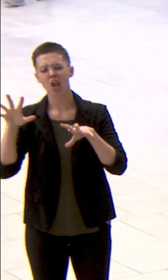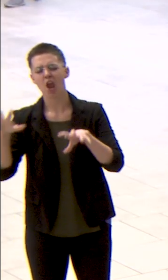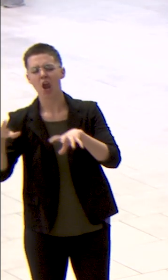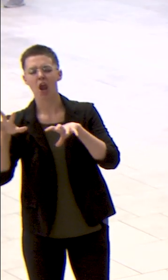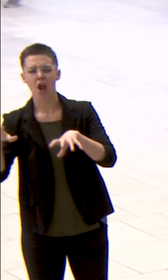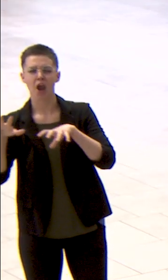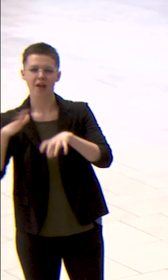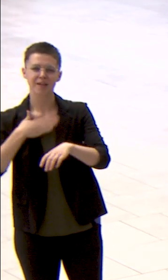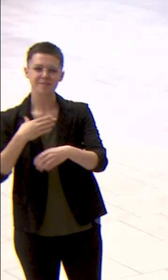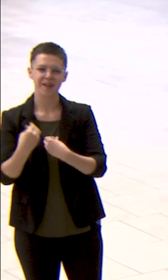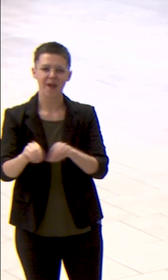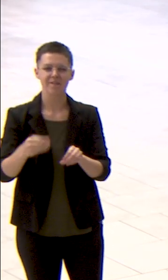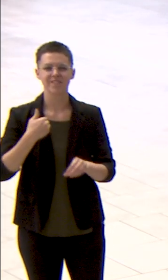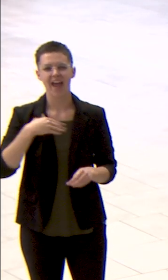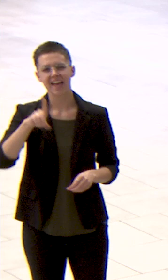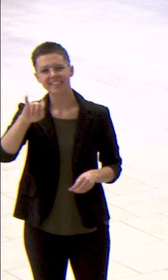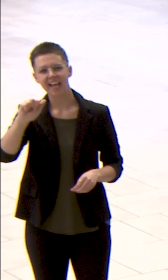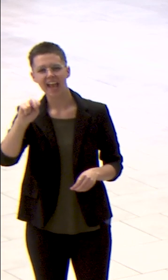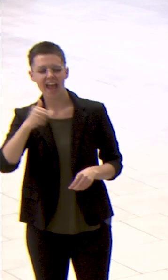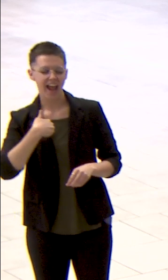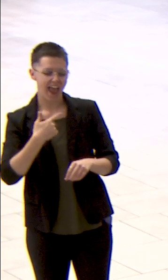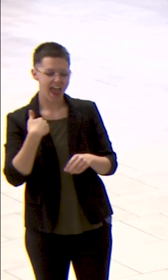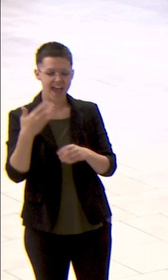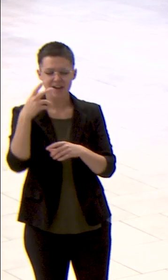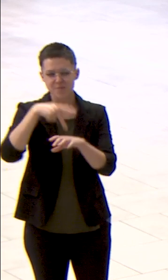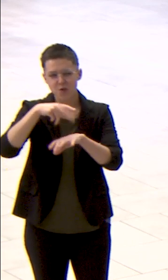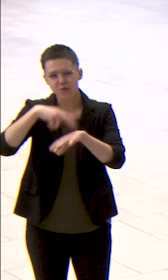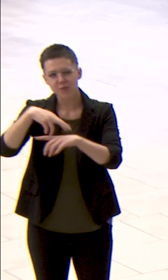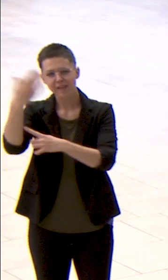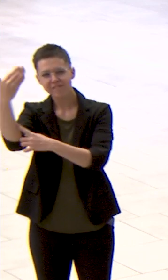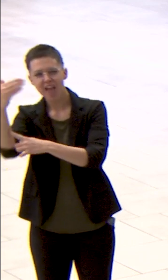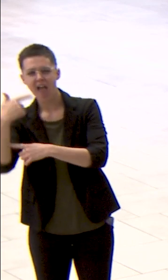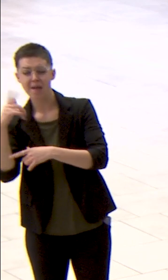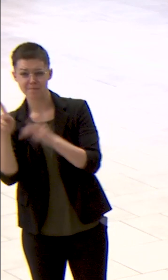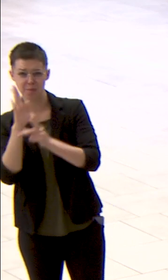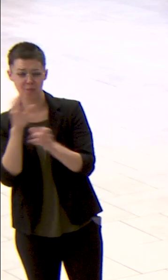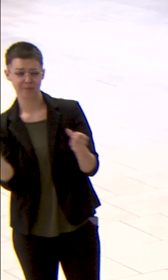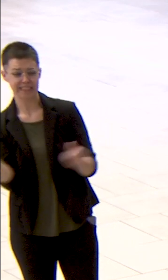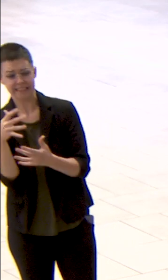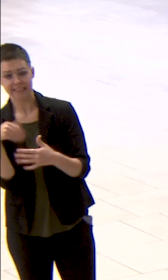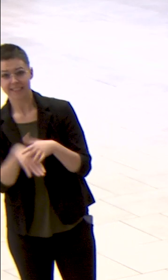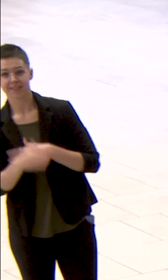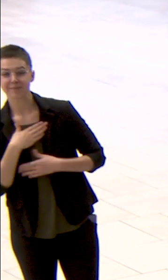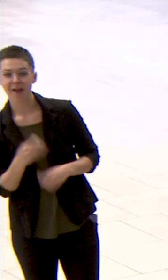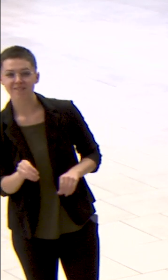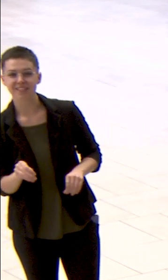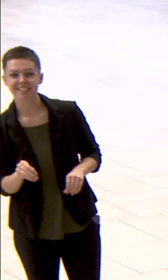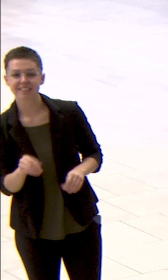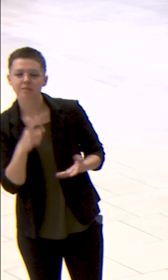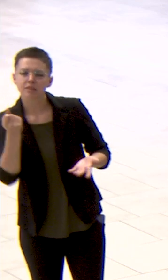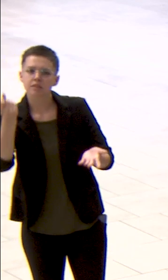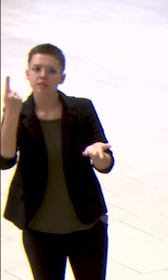had Daddy Yankee was playing, just blaring. I had a big ass Puerto Rican flag in my office. Like, people were afraid to come into my office. Right, they were afraid, because you